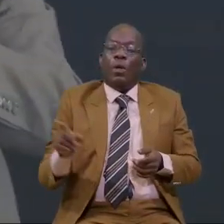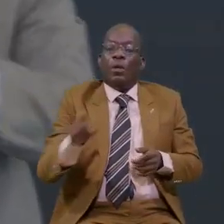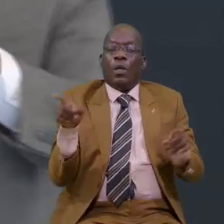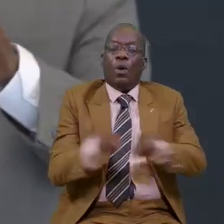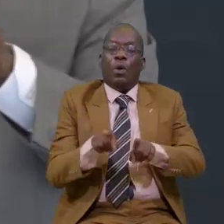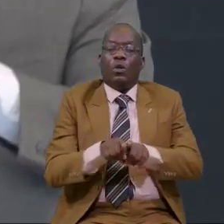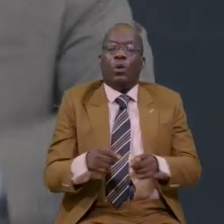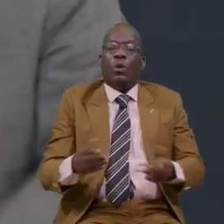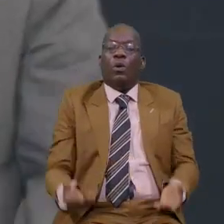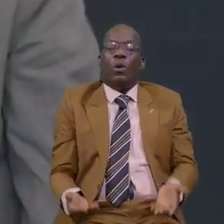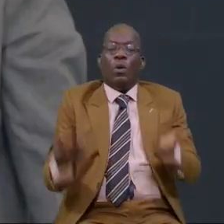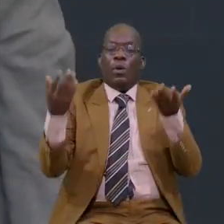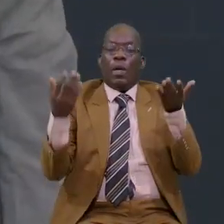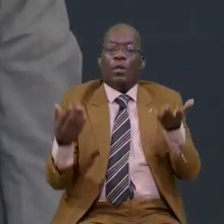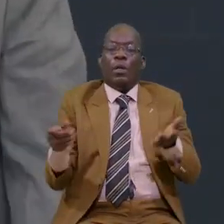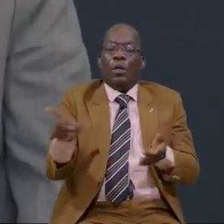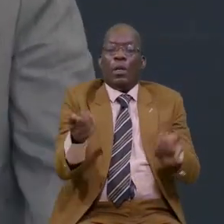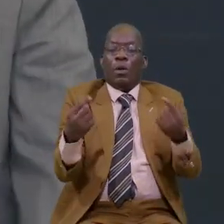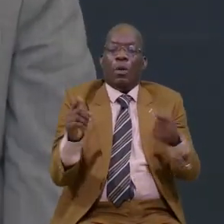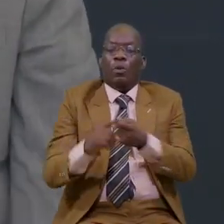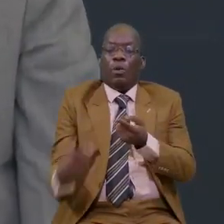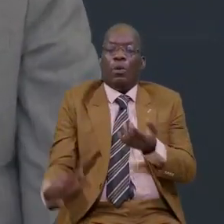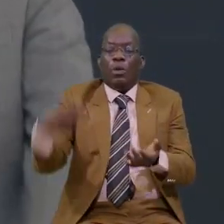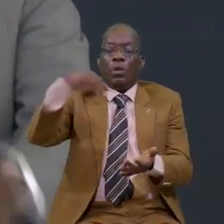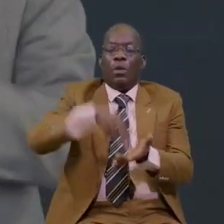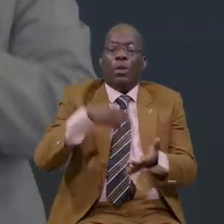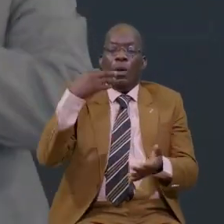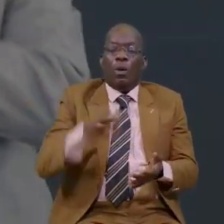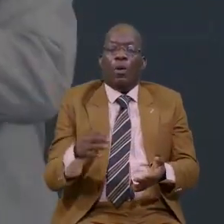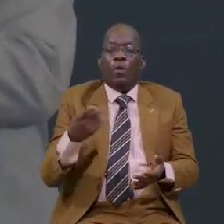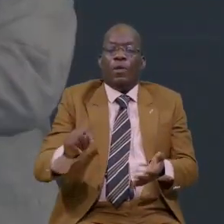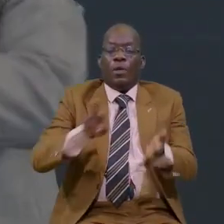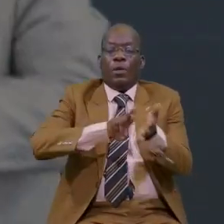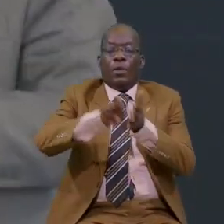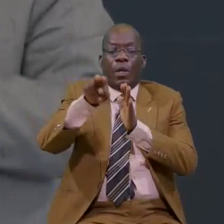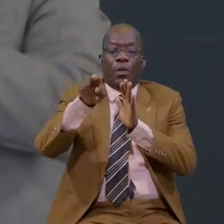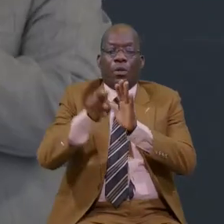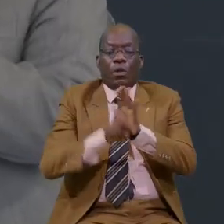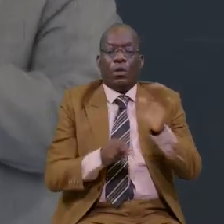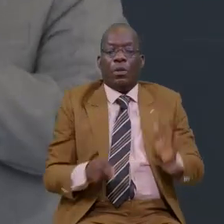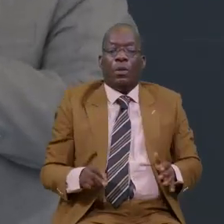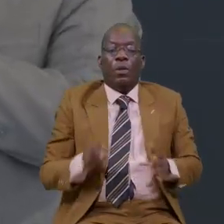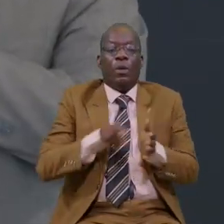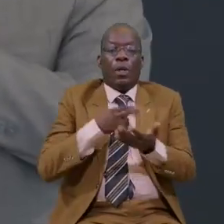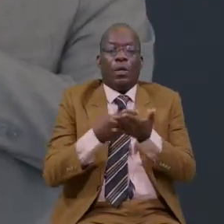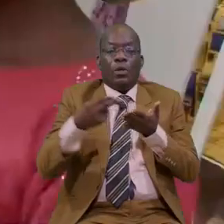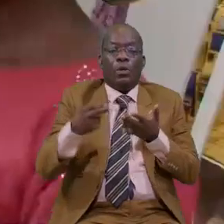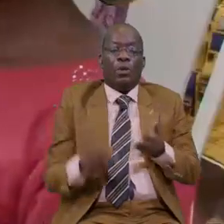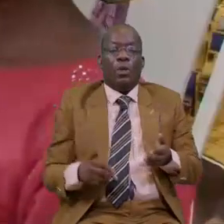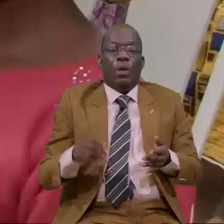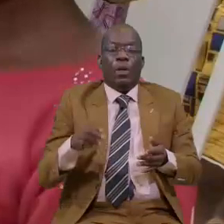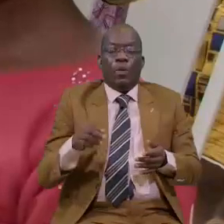the resurrection of the righteous. We're looking at Daniel chapter 12.